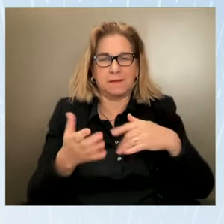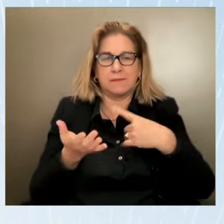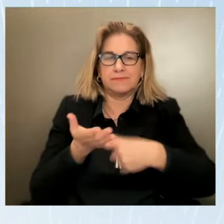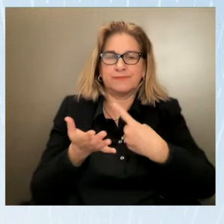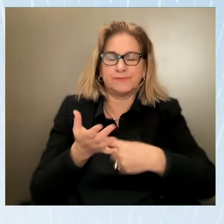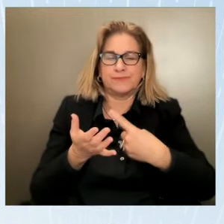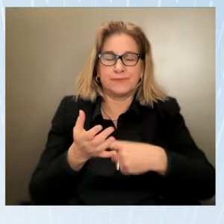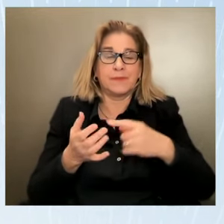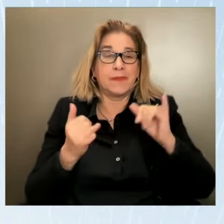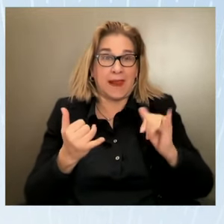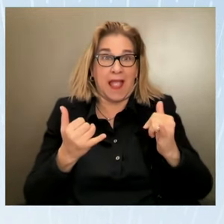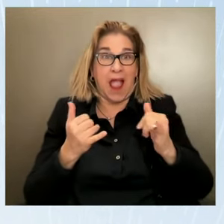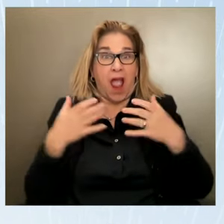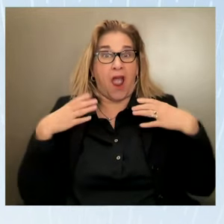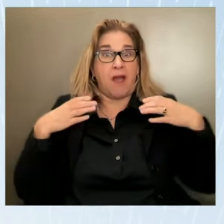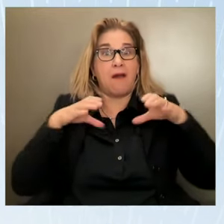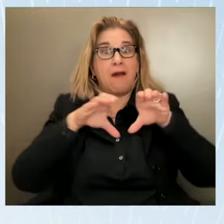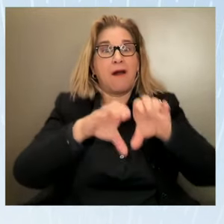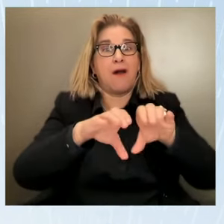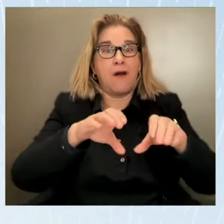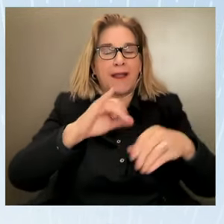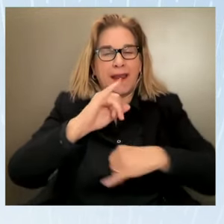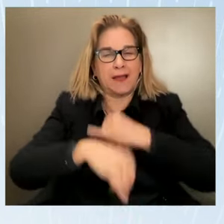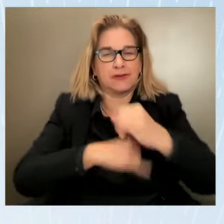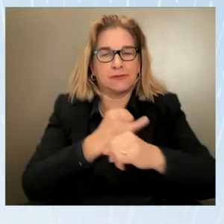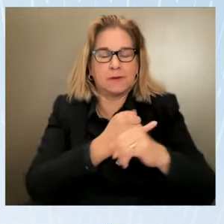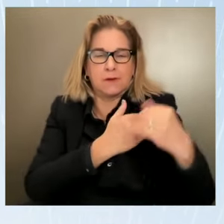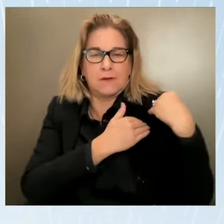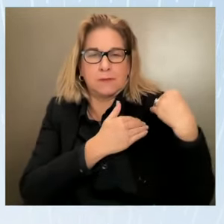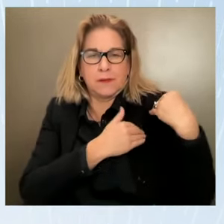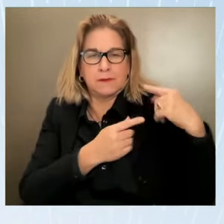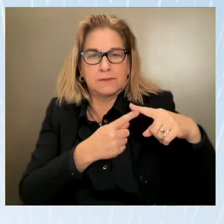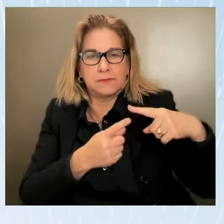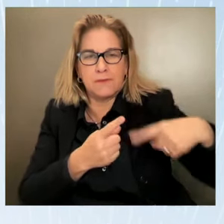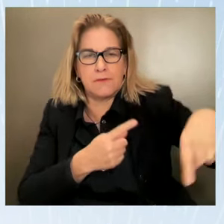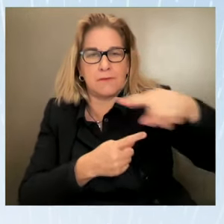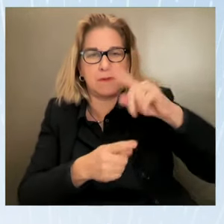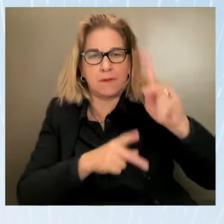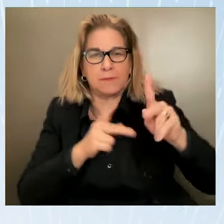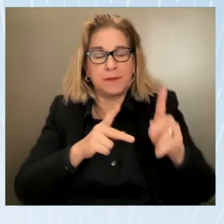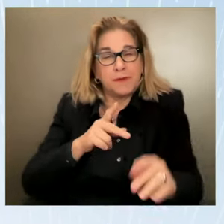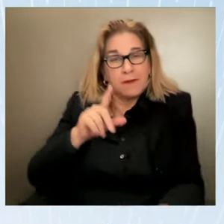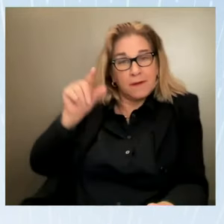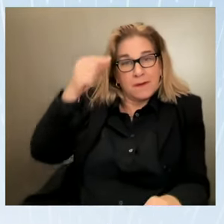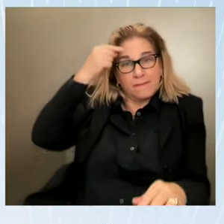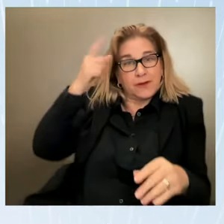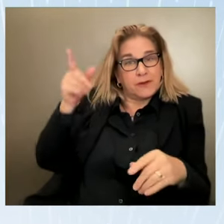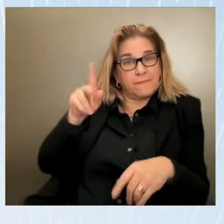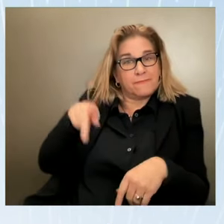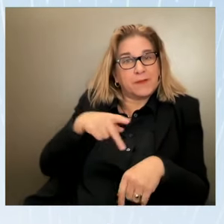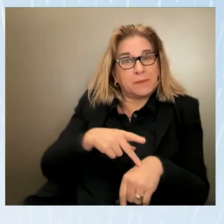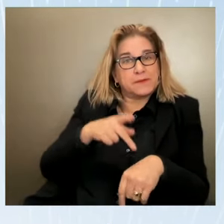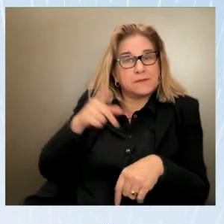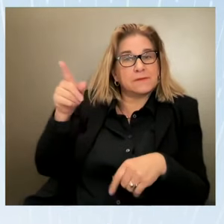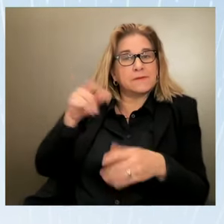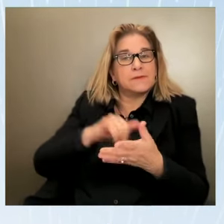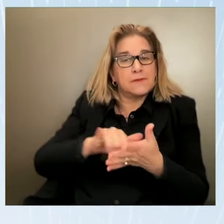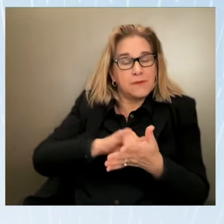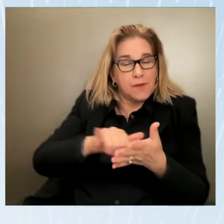we work with the government of the Philippines and other partners to advance our priorities in a